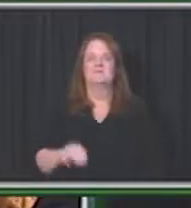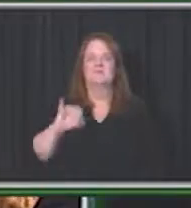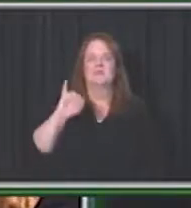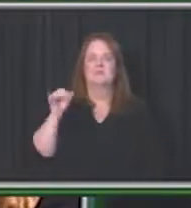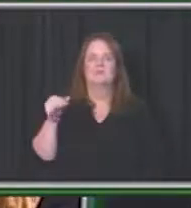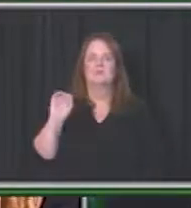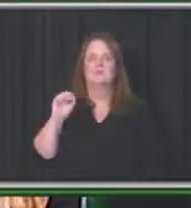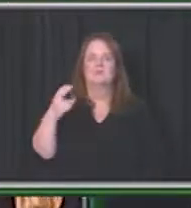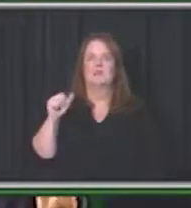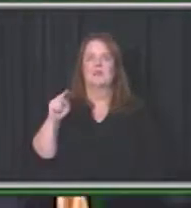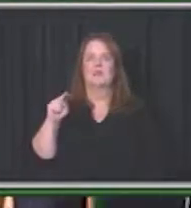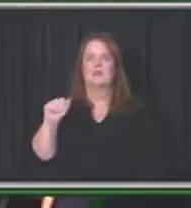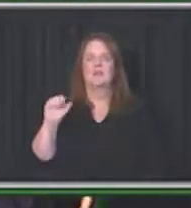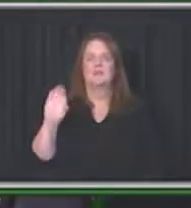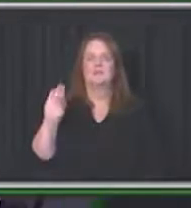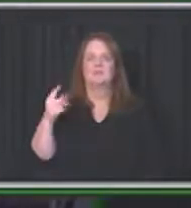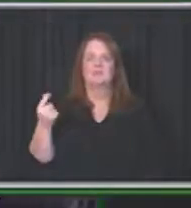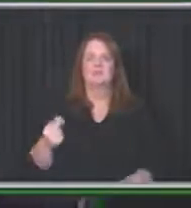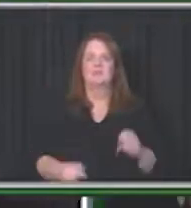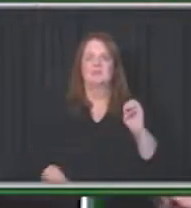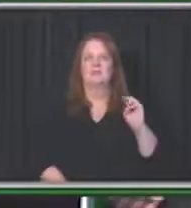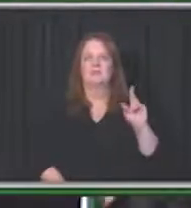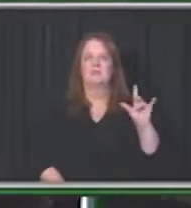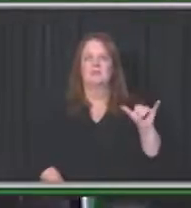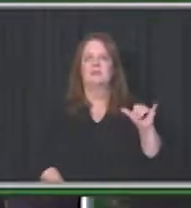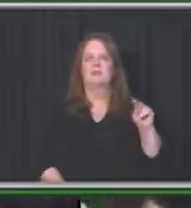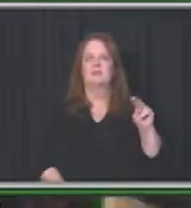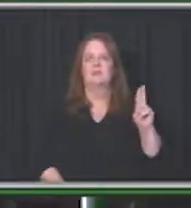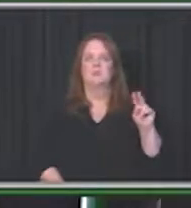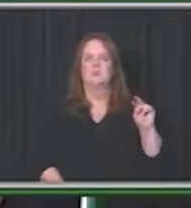Joanna Chung. Emily Nugent.